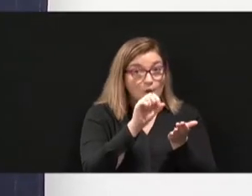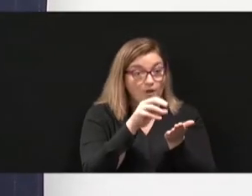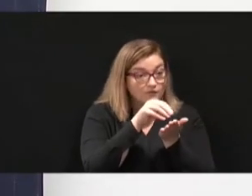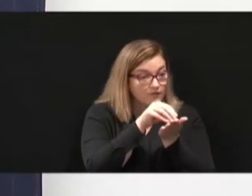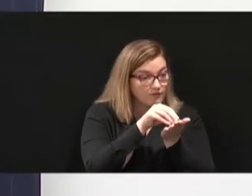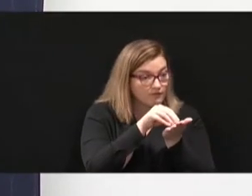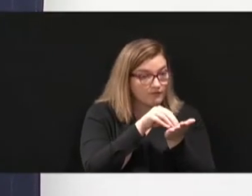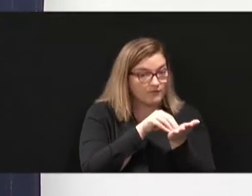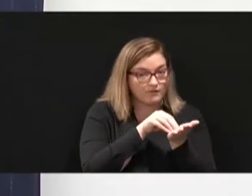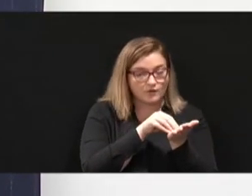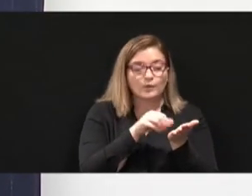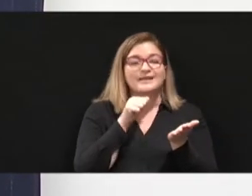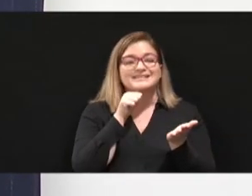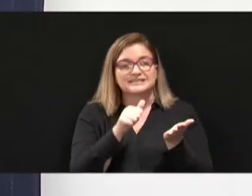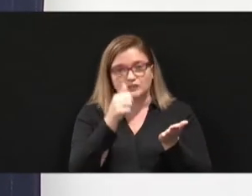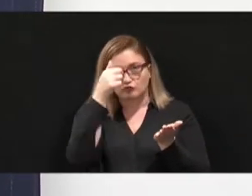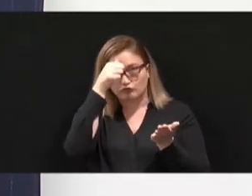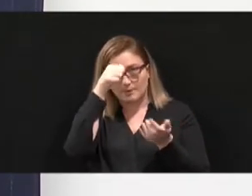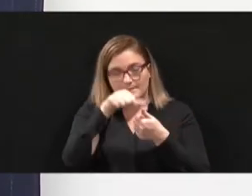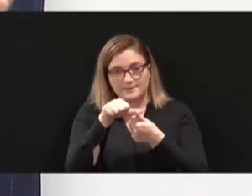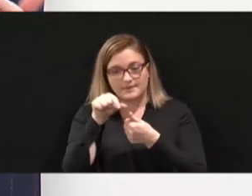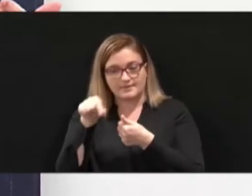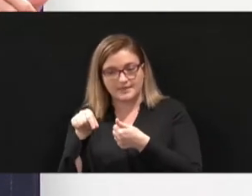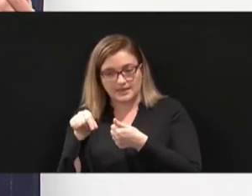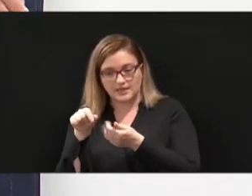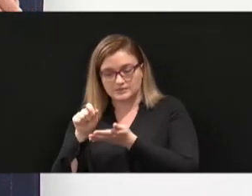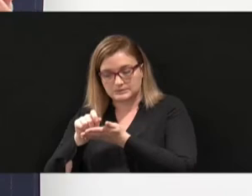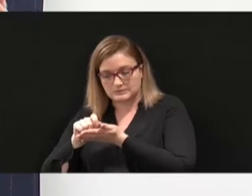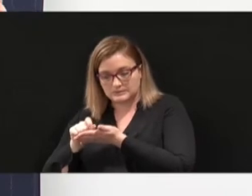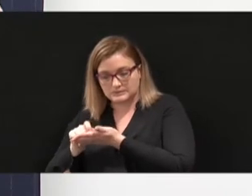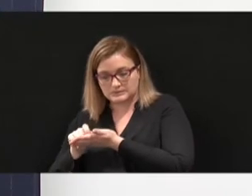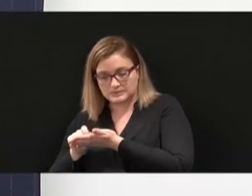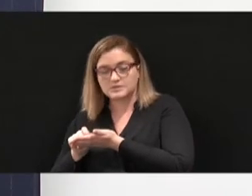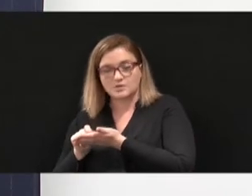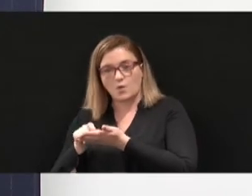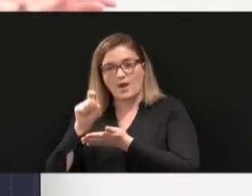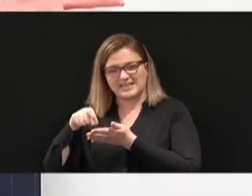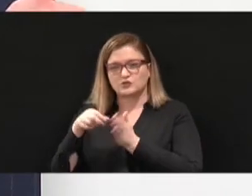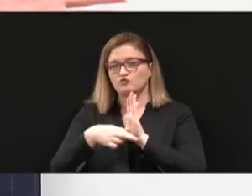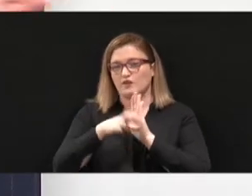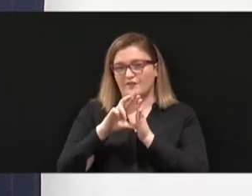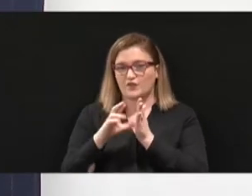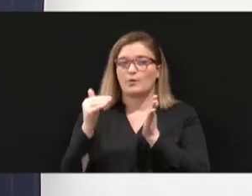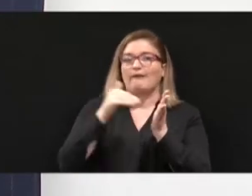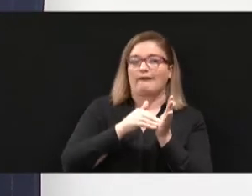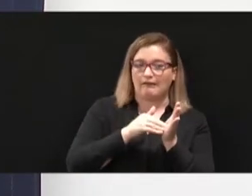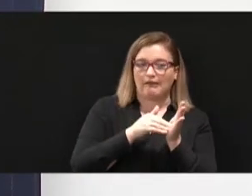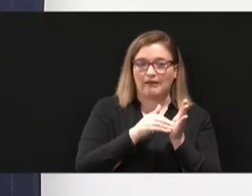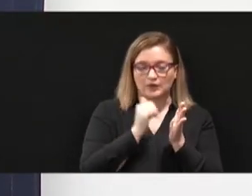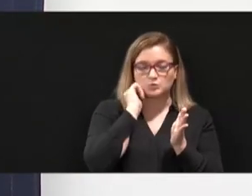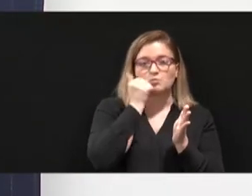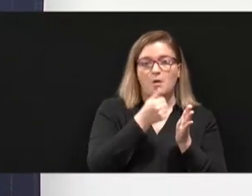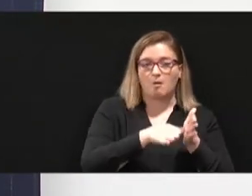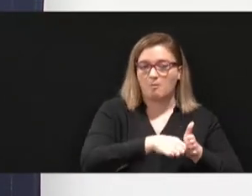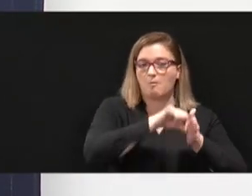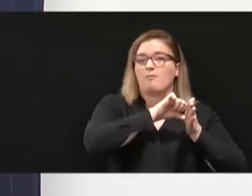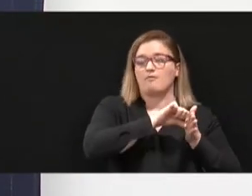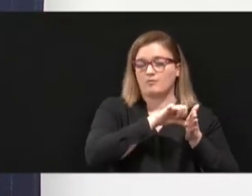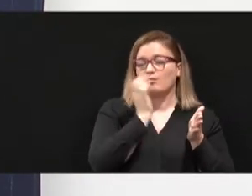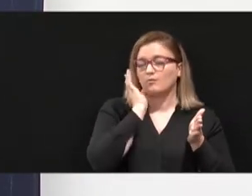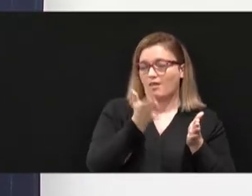didn't remember this if we're in a classroom setting, so I need to go back and review this, whatever this is, with them tomorrow.